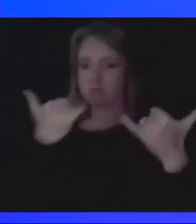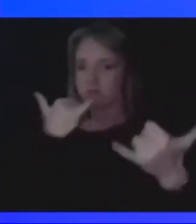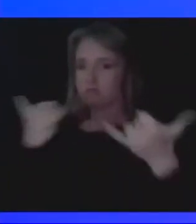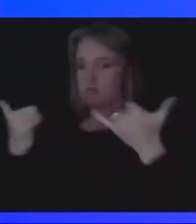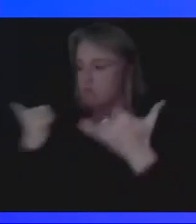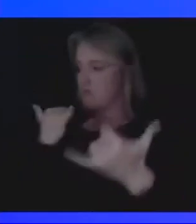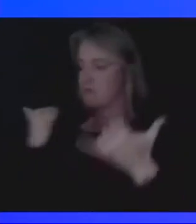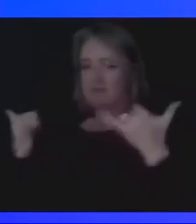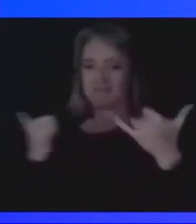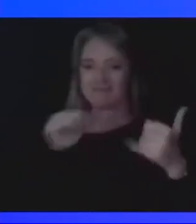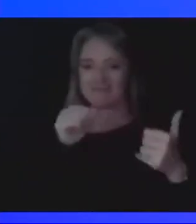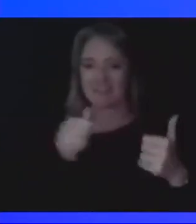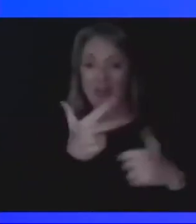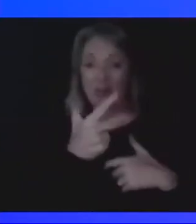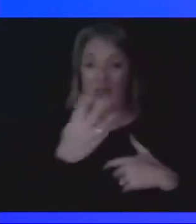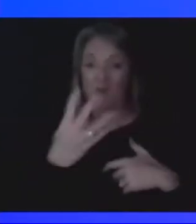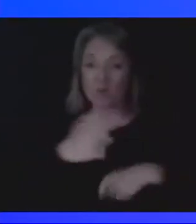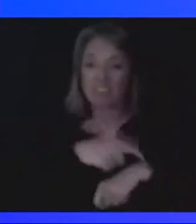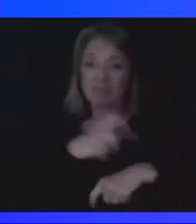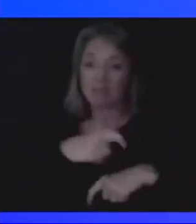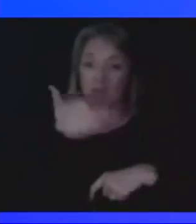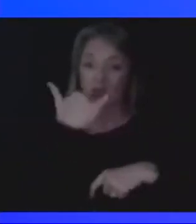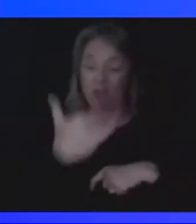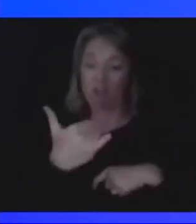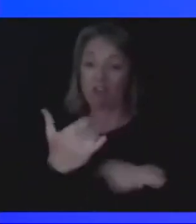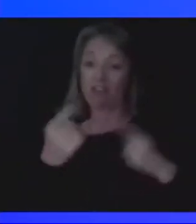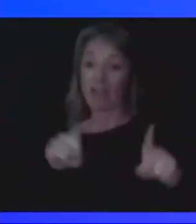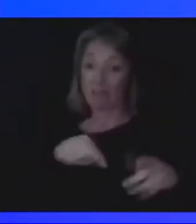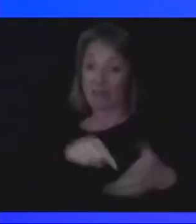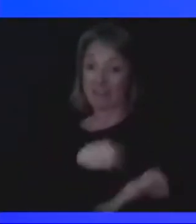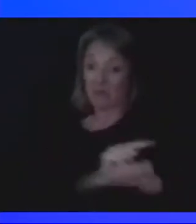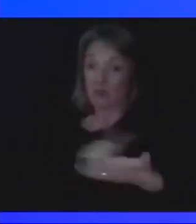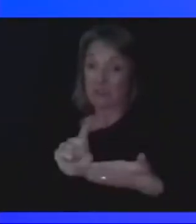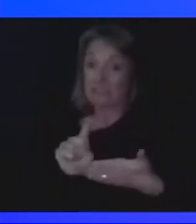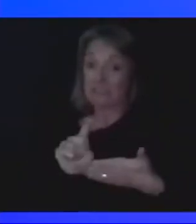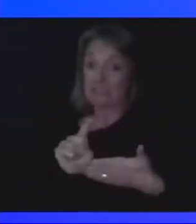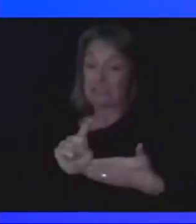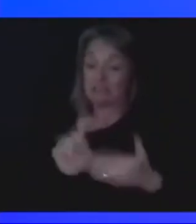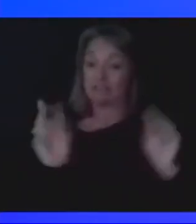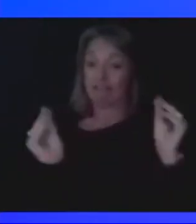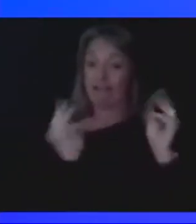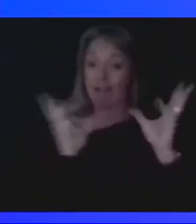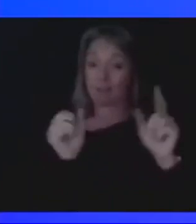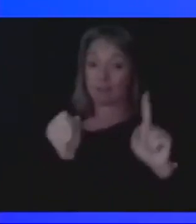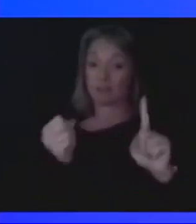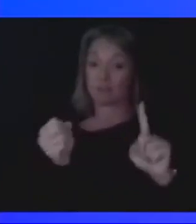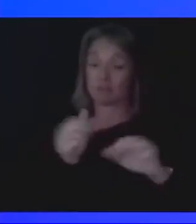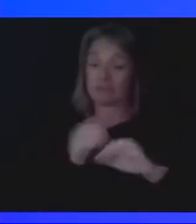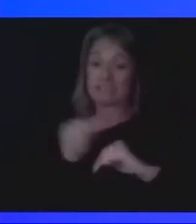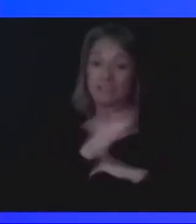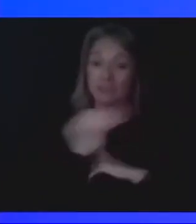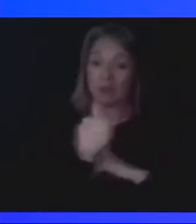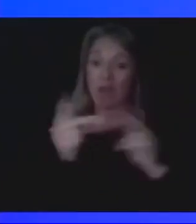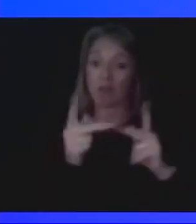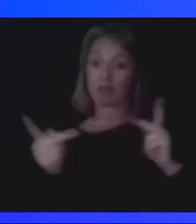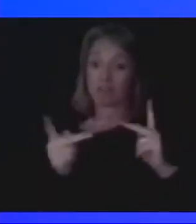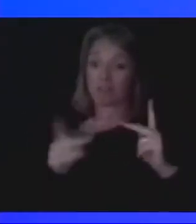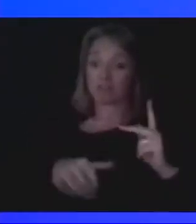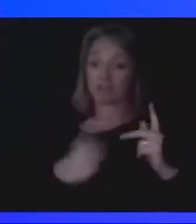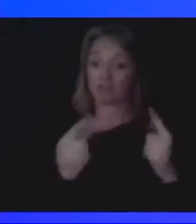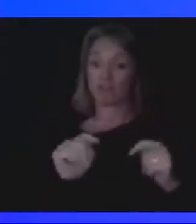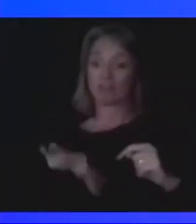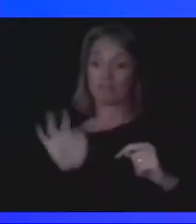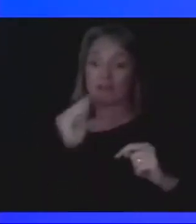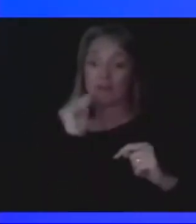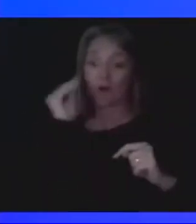4 phone calls, and we've had those instances just this week where ambulances are being diverted multiple times trying to find a home for the patient in the region. That's